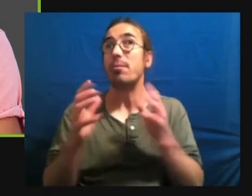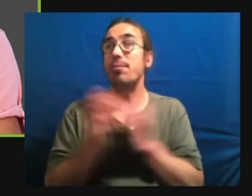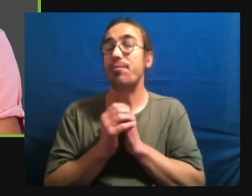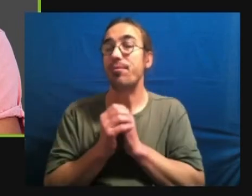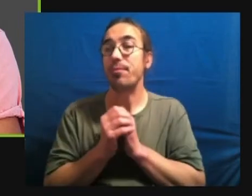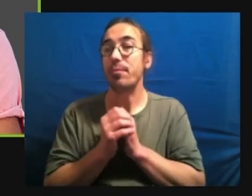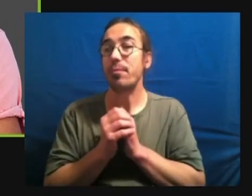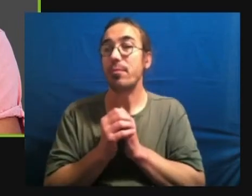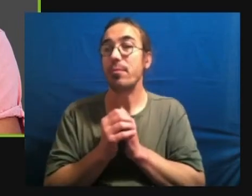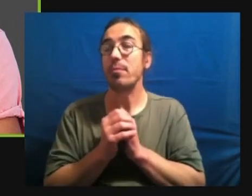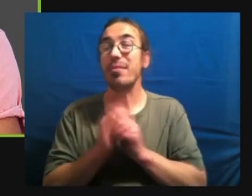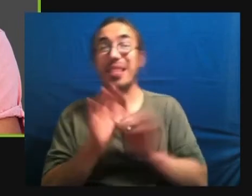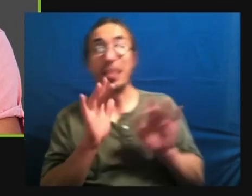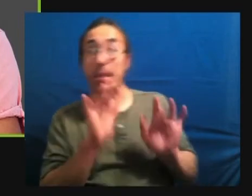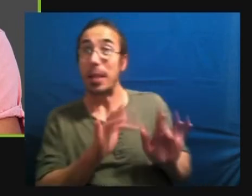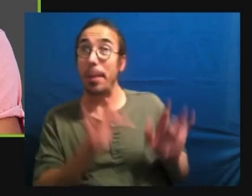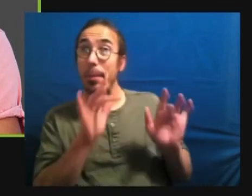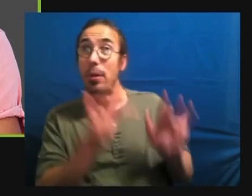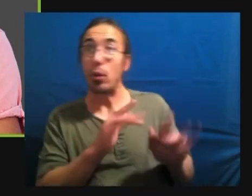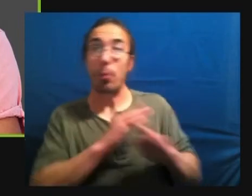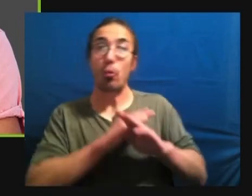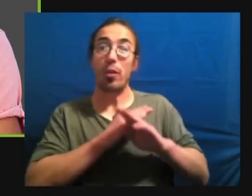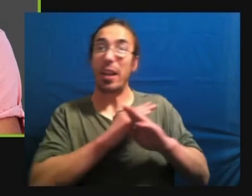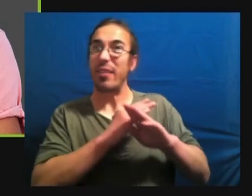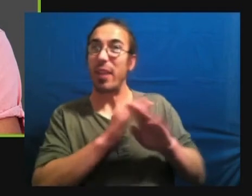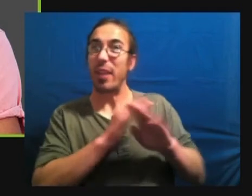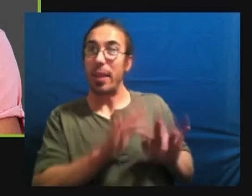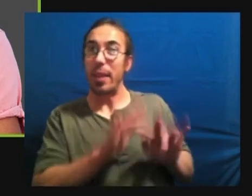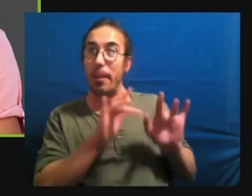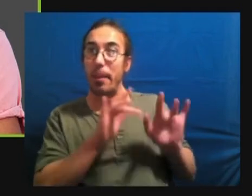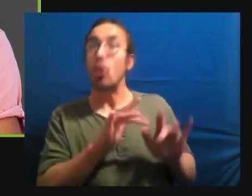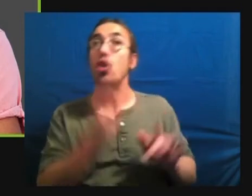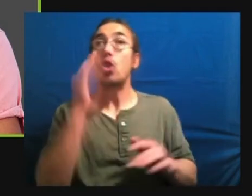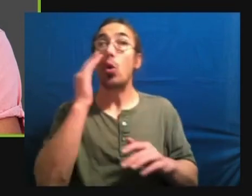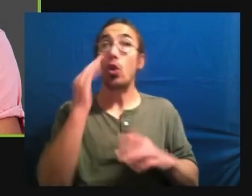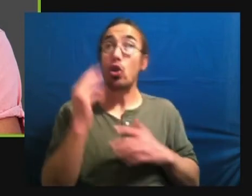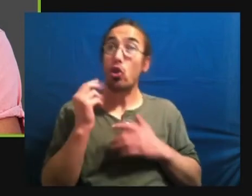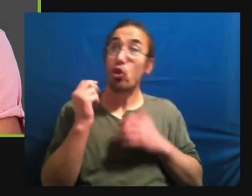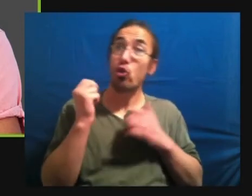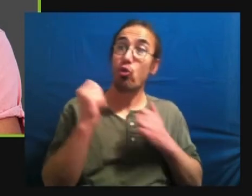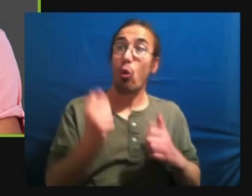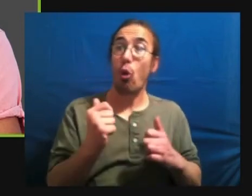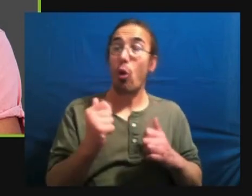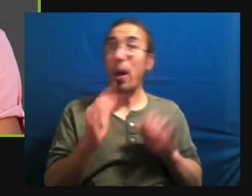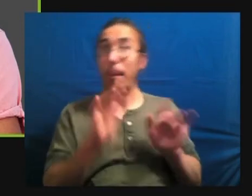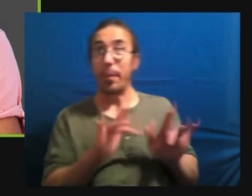the empathy, the protective empathy, the stronghold that he is